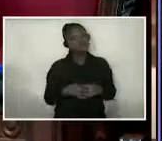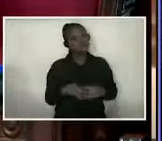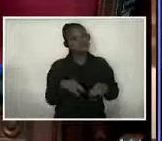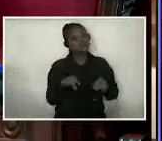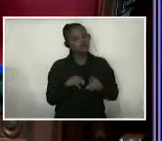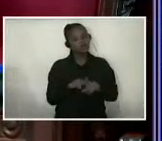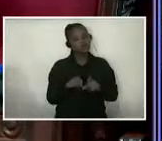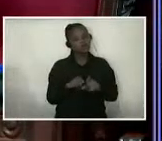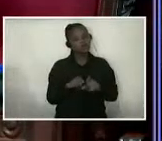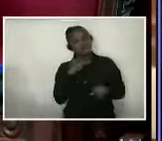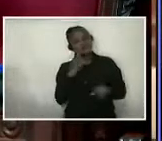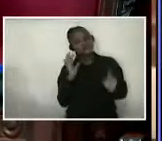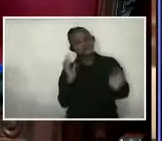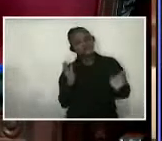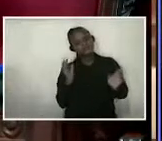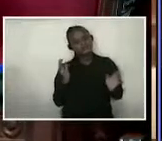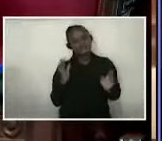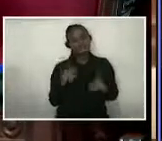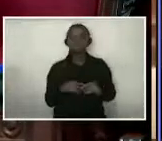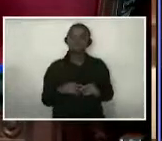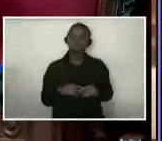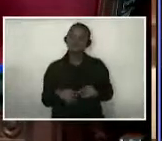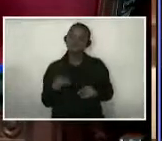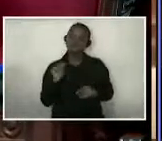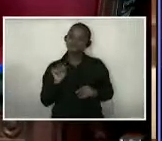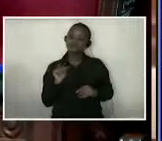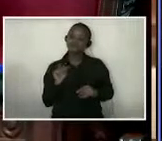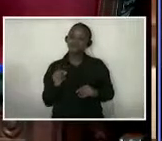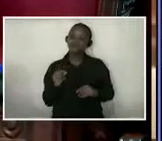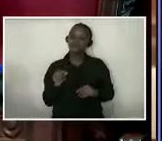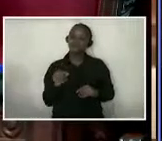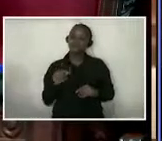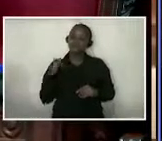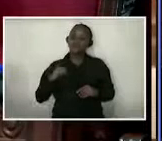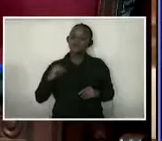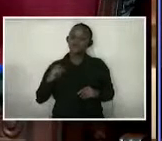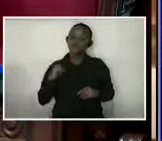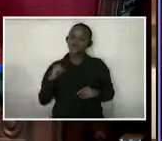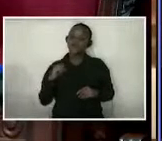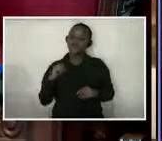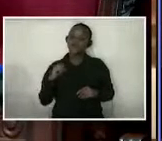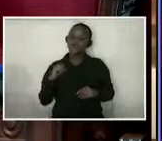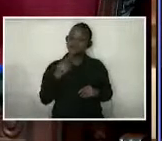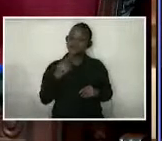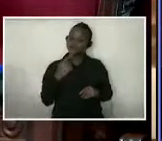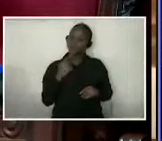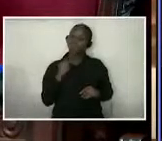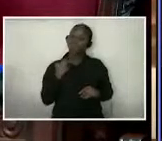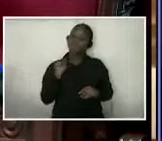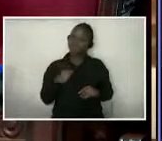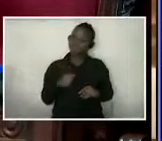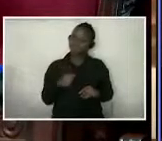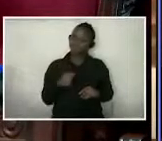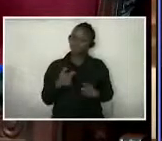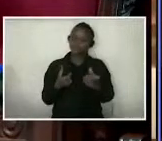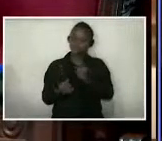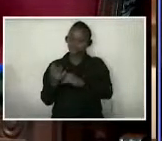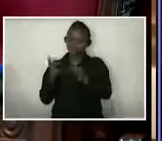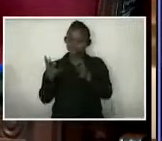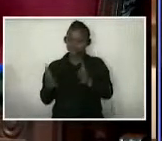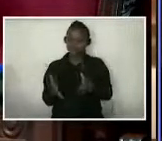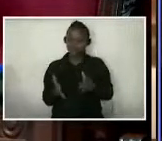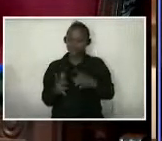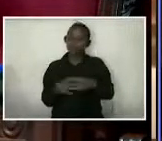municipalities have been plagued by instability due to contestations for control of councils. Smaller parties, due to the reliance on their